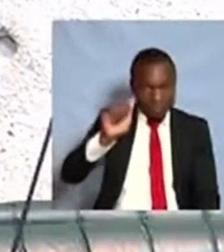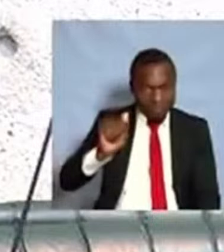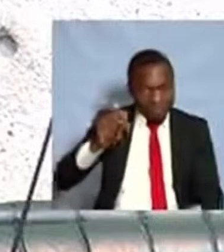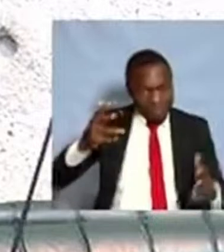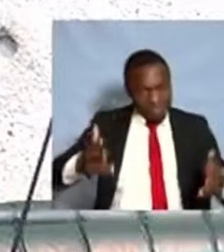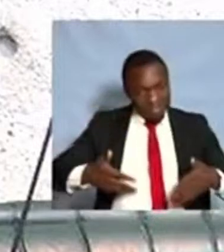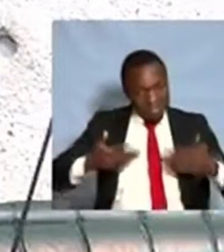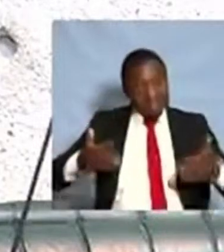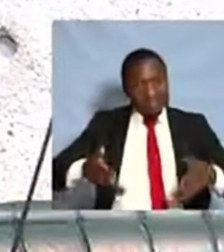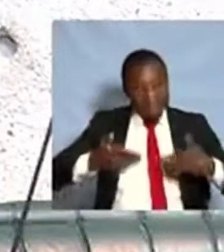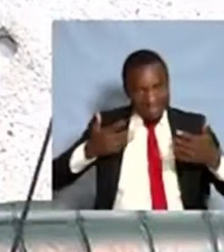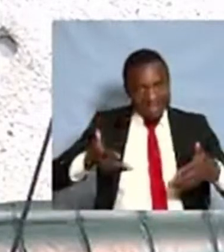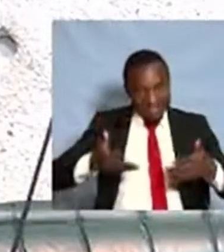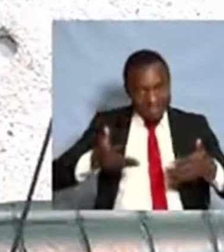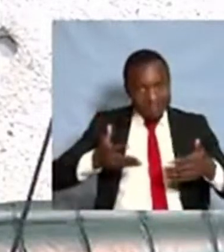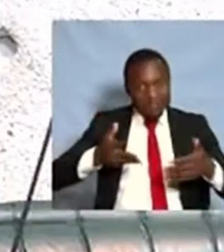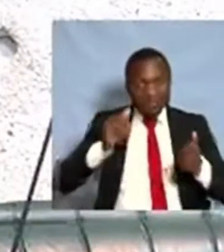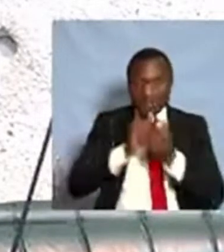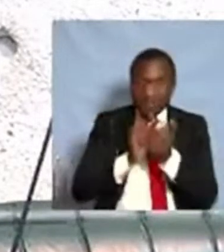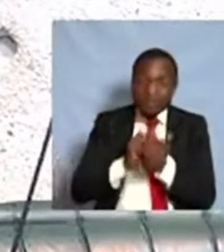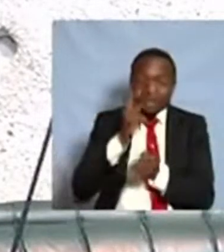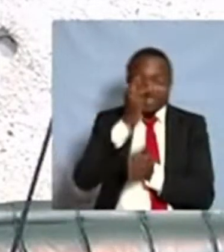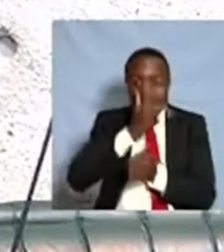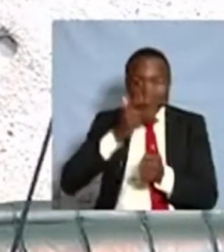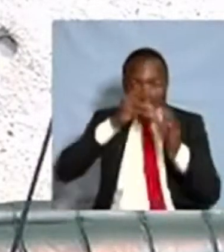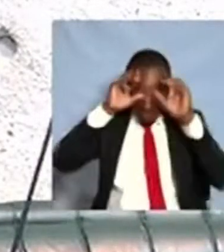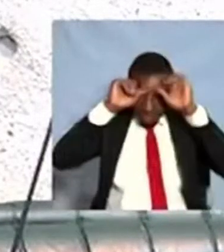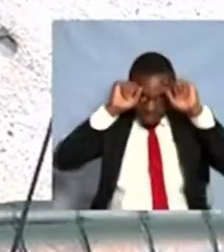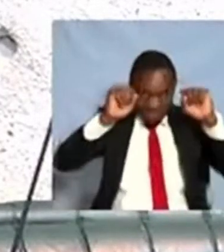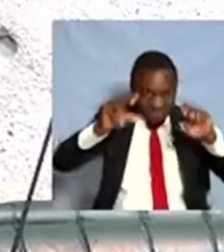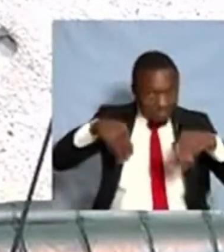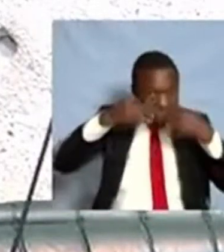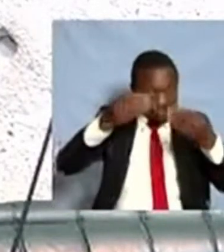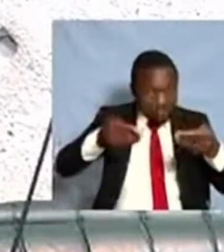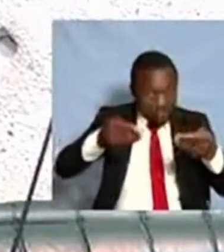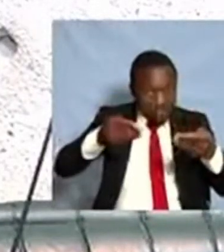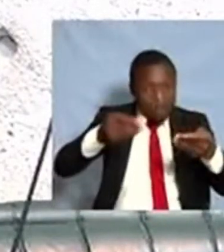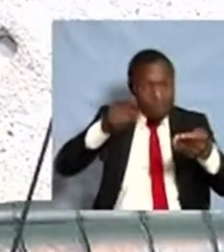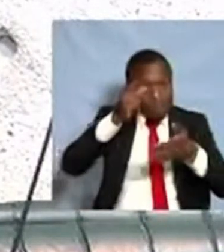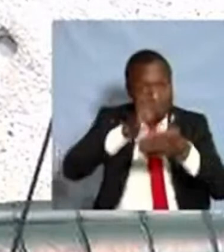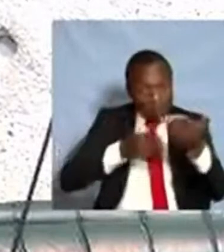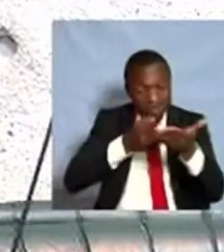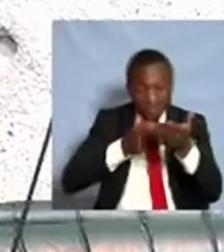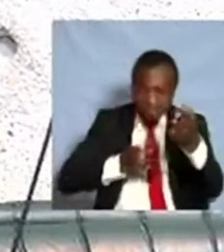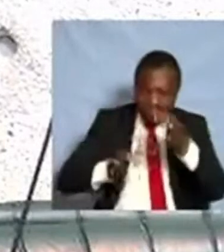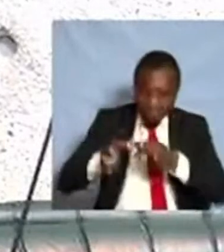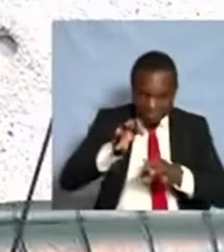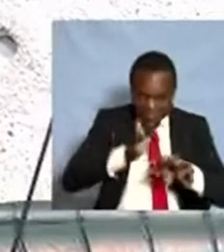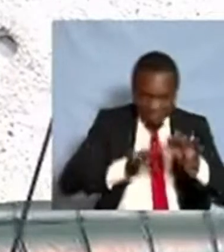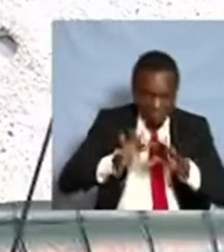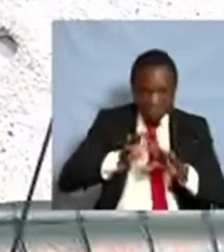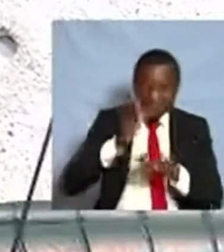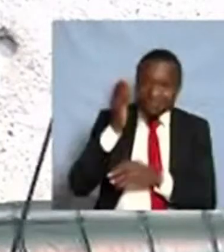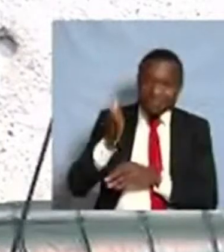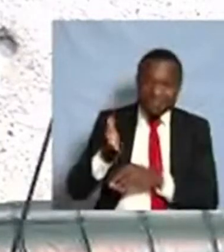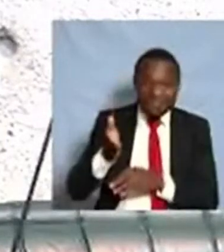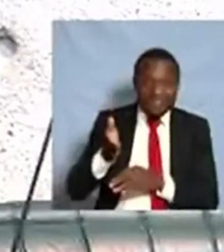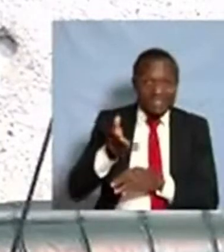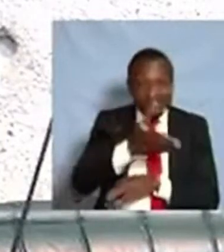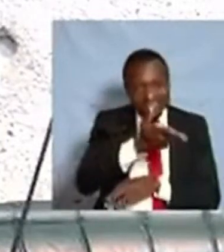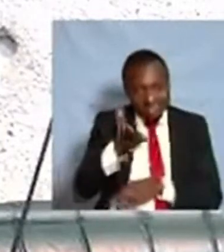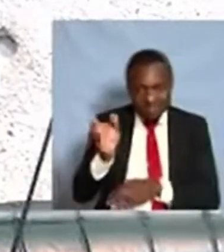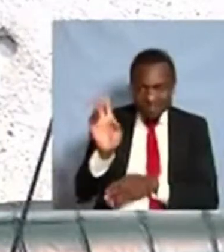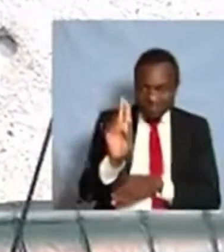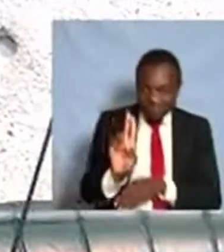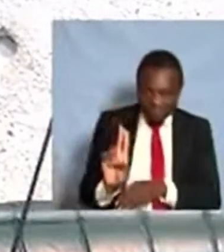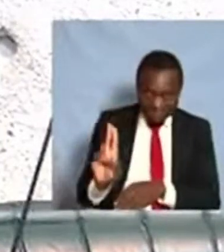the speech which the President gave, gone through what is the tenants actually represents or stands for, that they are being